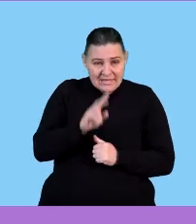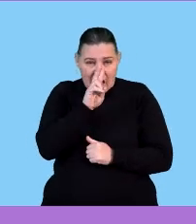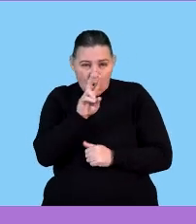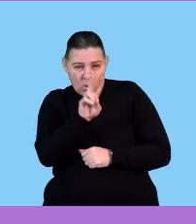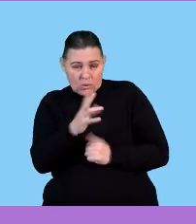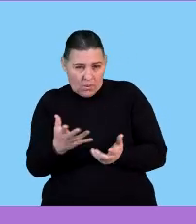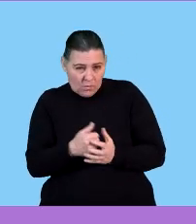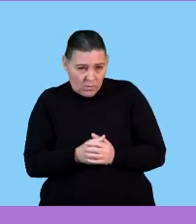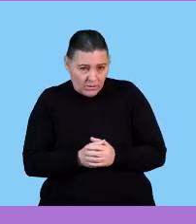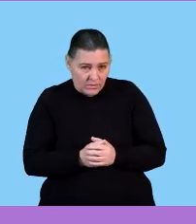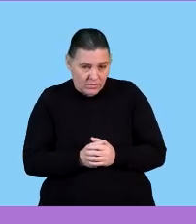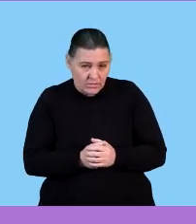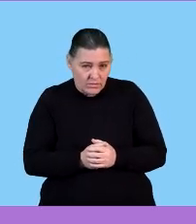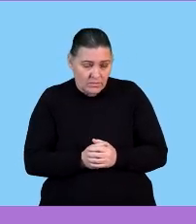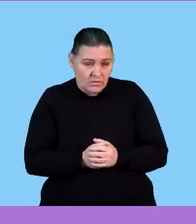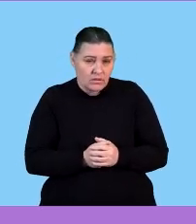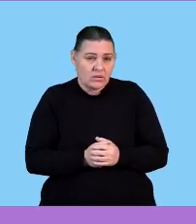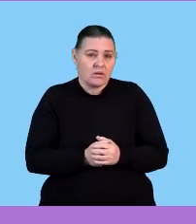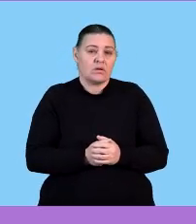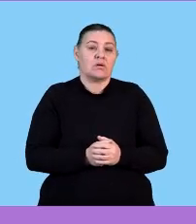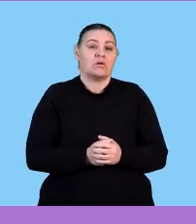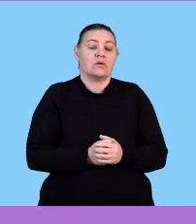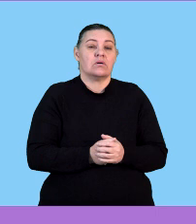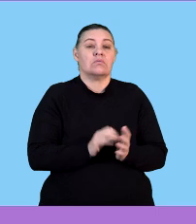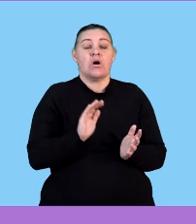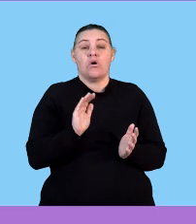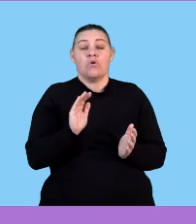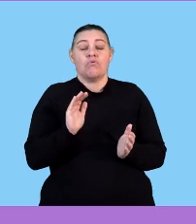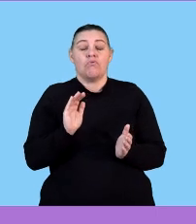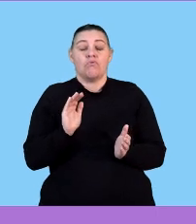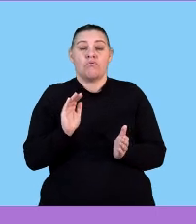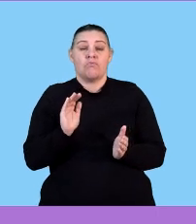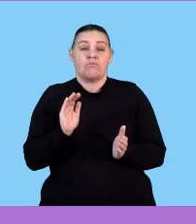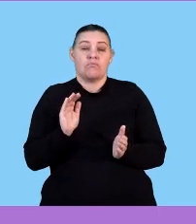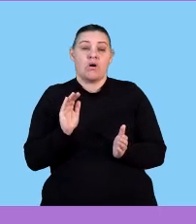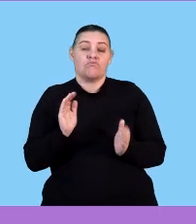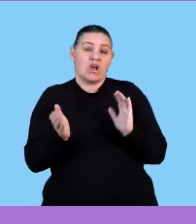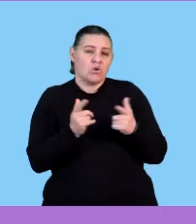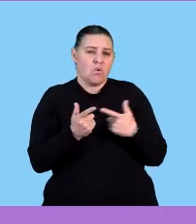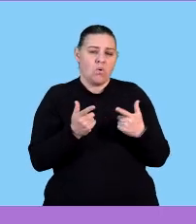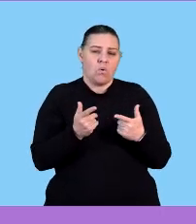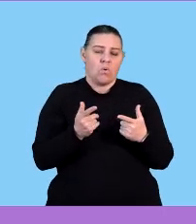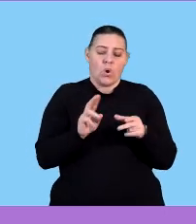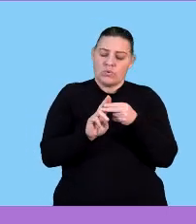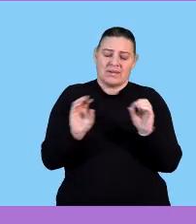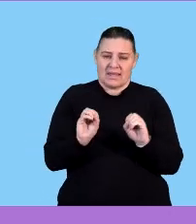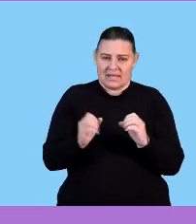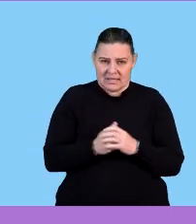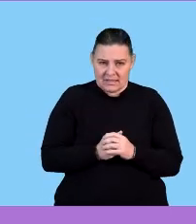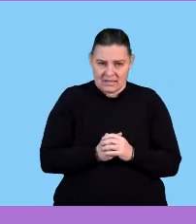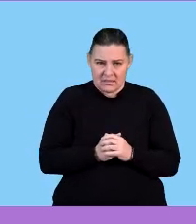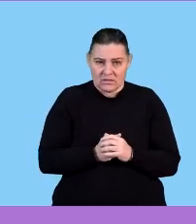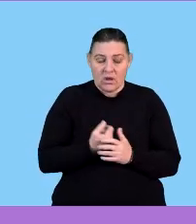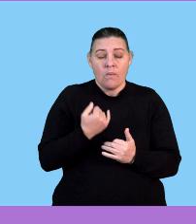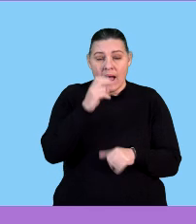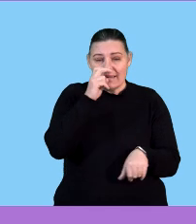looking at this. Now remember, ratio has no units. Scale doesn't have any units. So what I've got to realize here